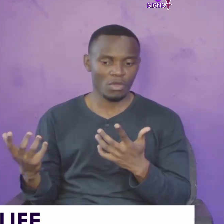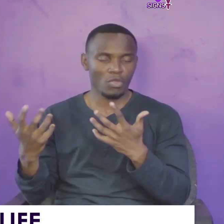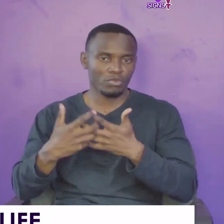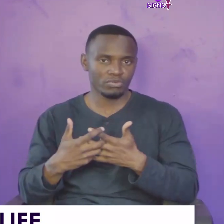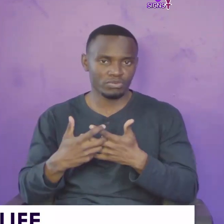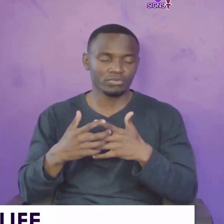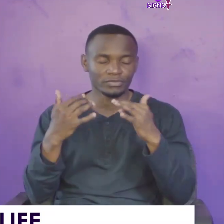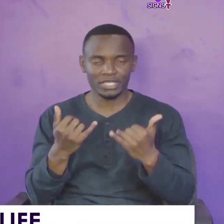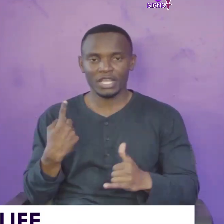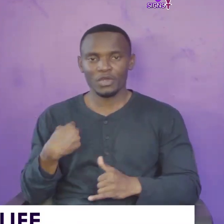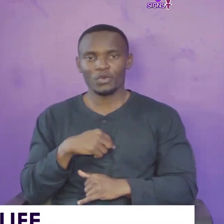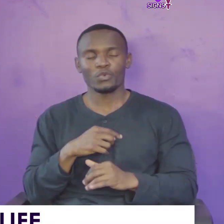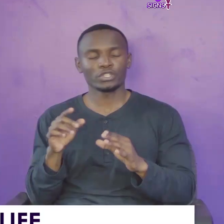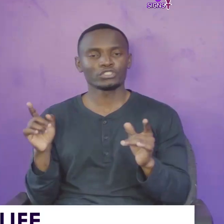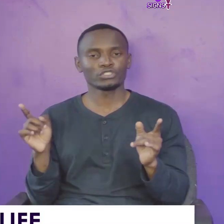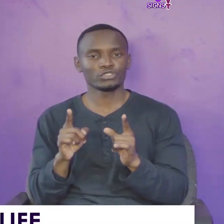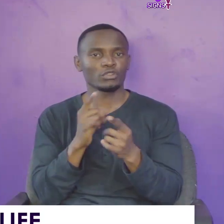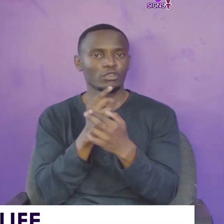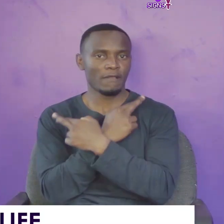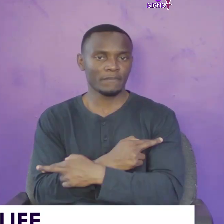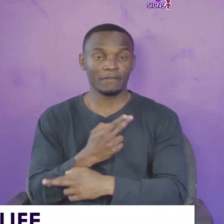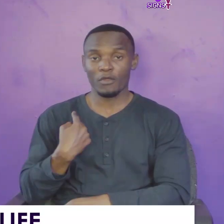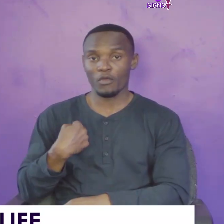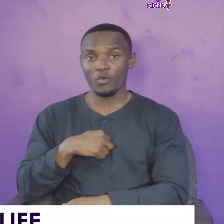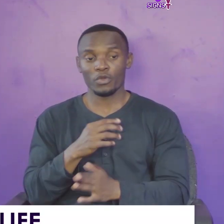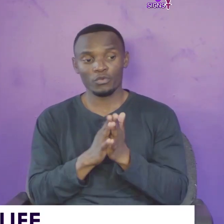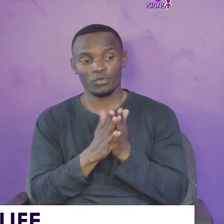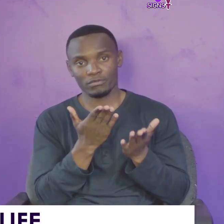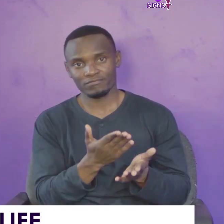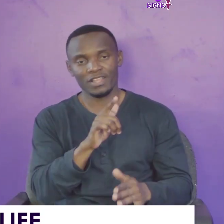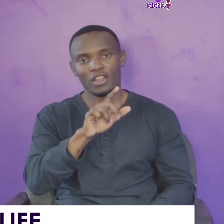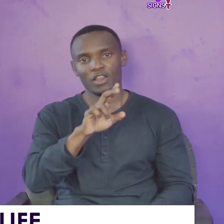We have to go for a break. Yes. Viewers, with Lucy Njenga,